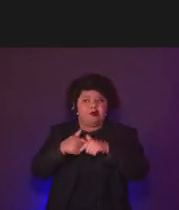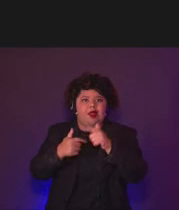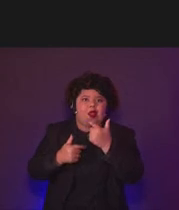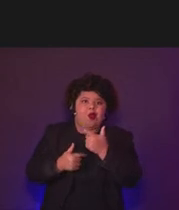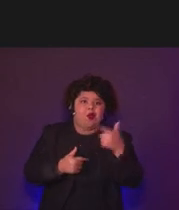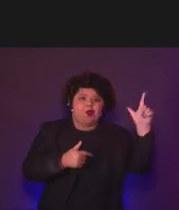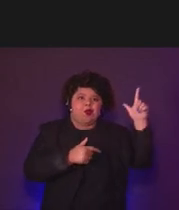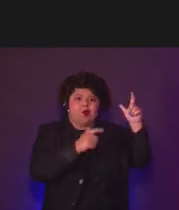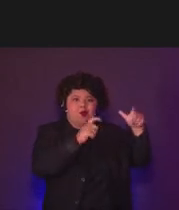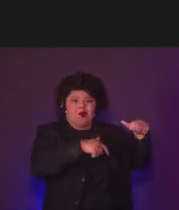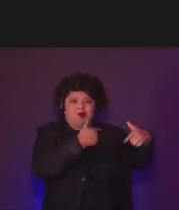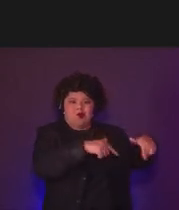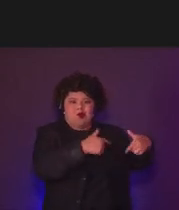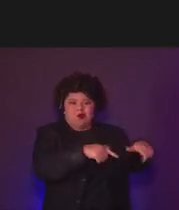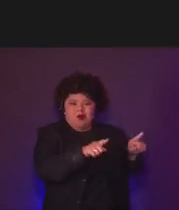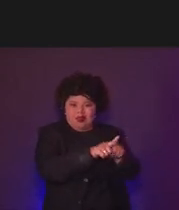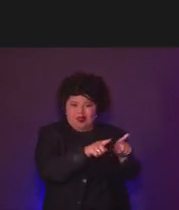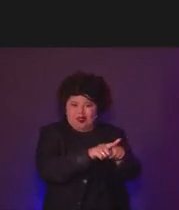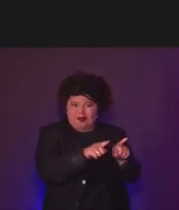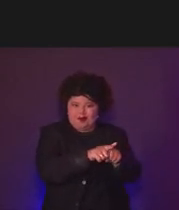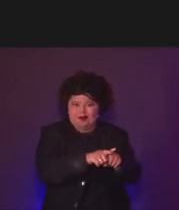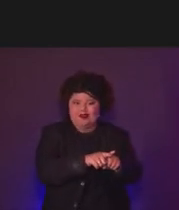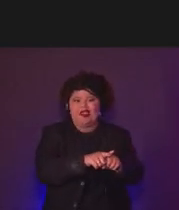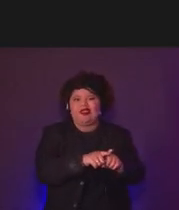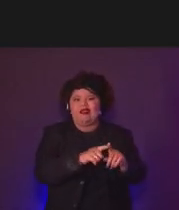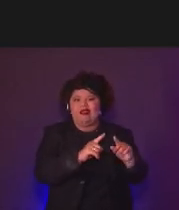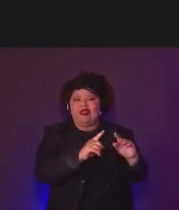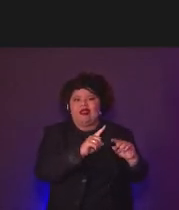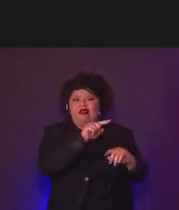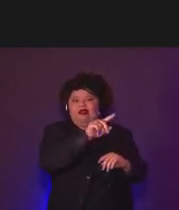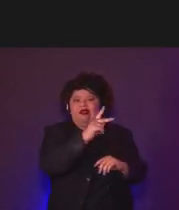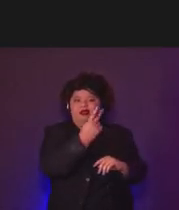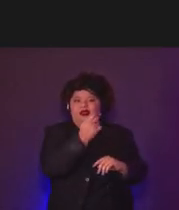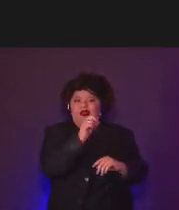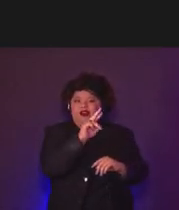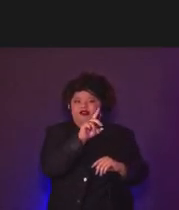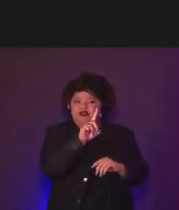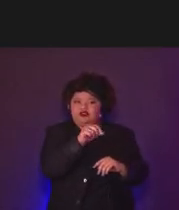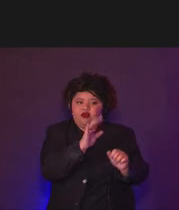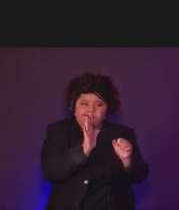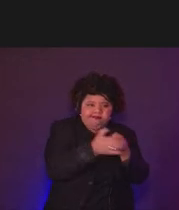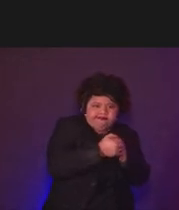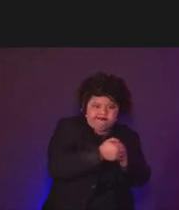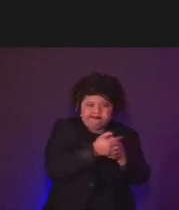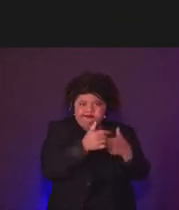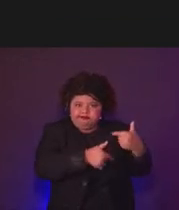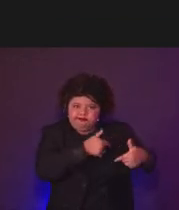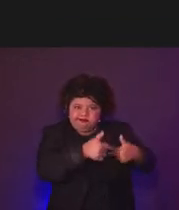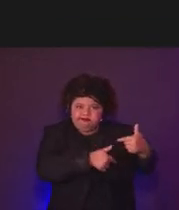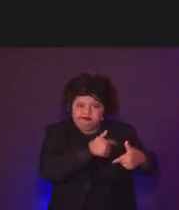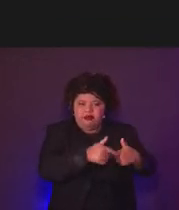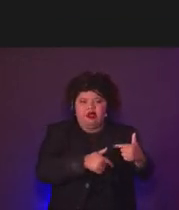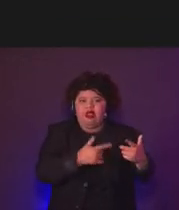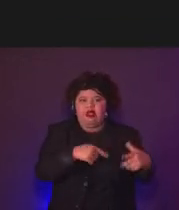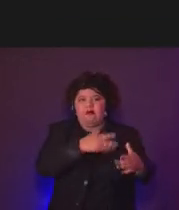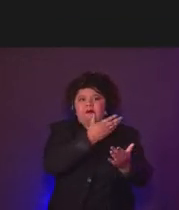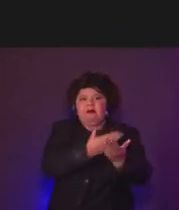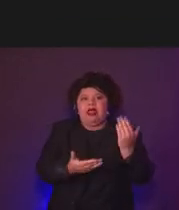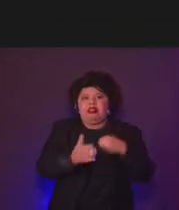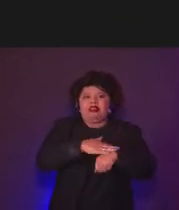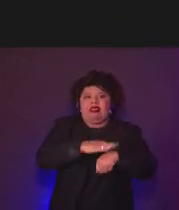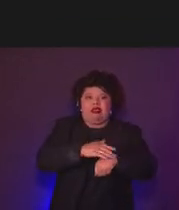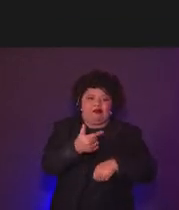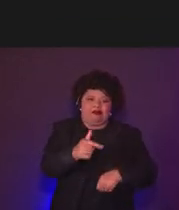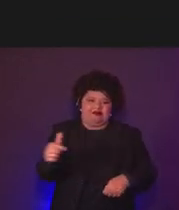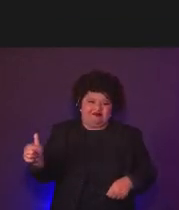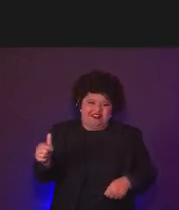downstairs in the basement at Harvard and not wasting his time, he said, but developing